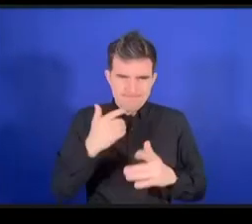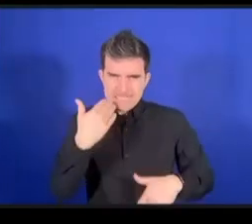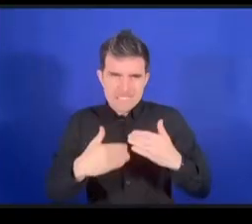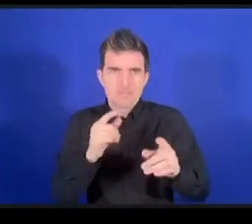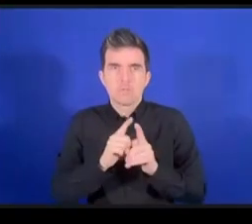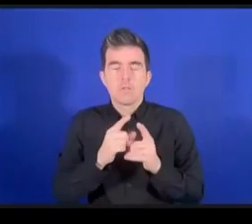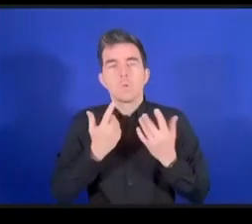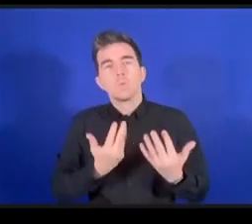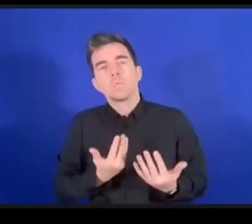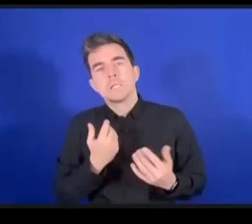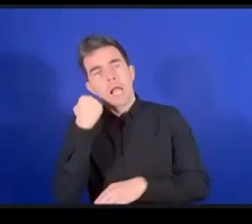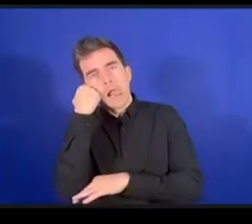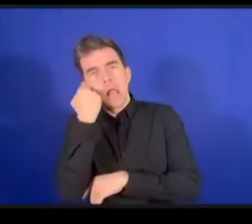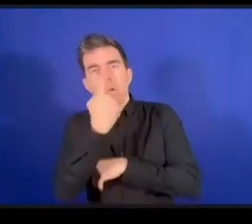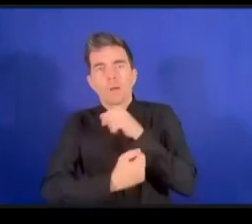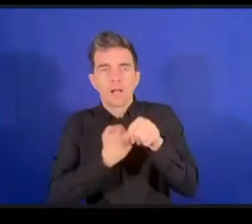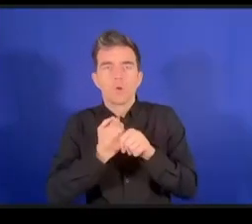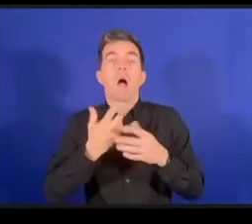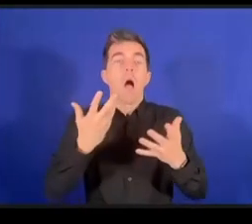Thank you, and Avery.